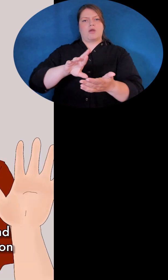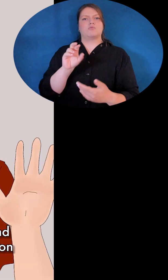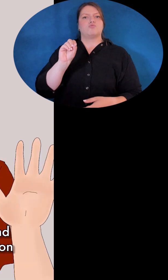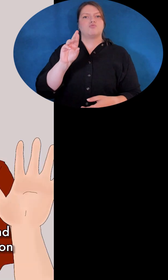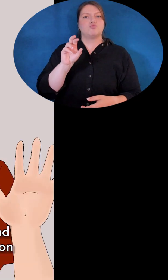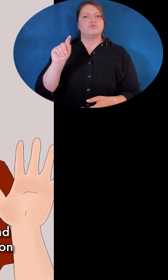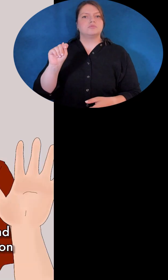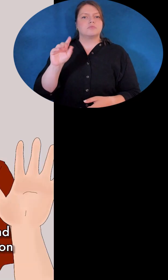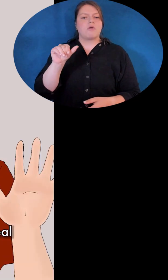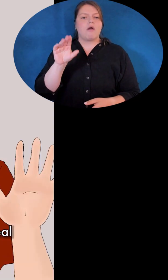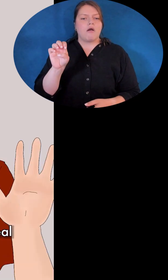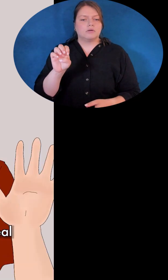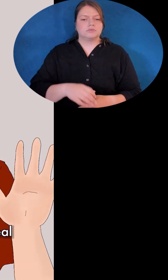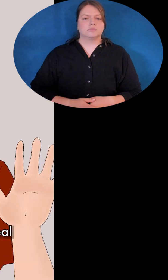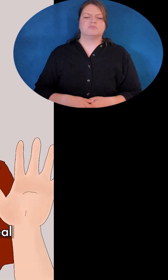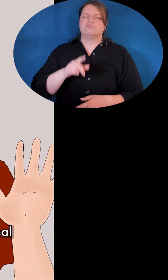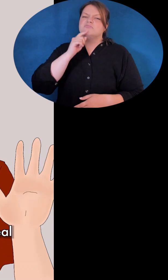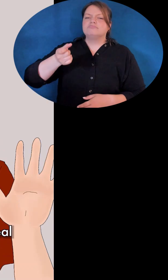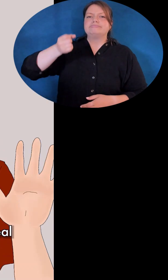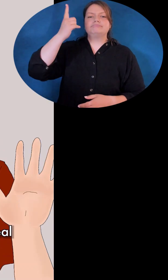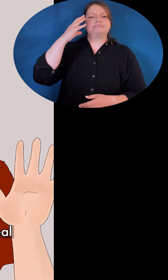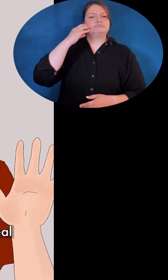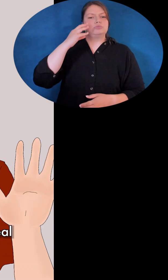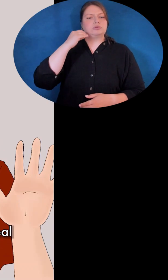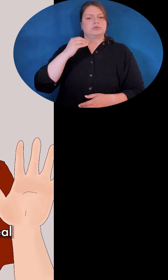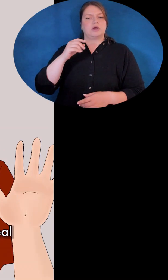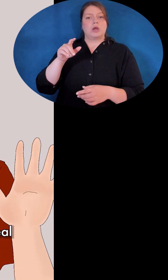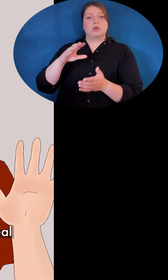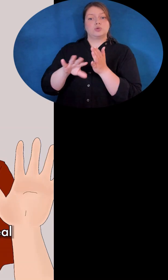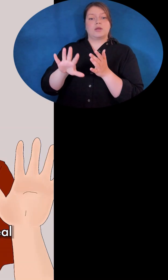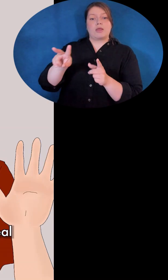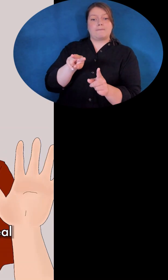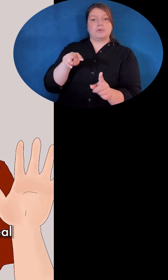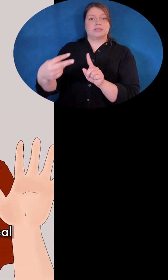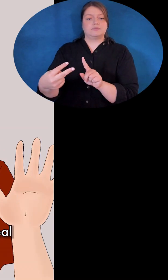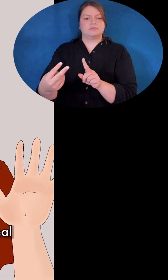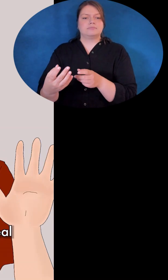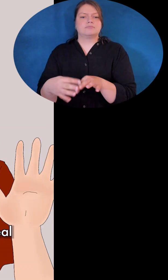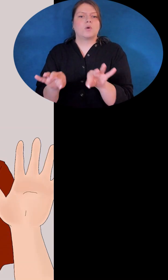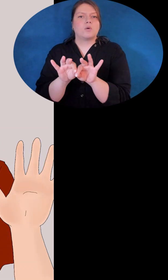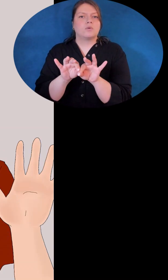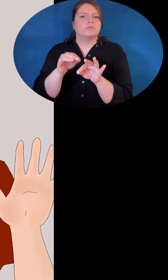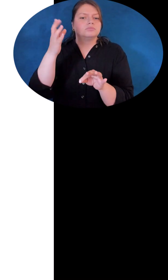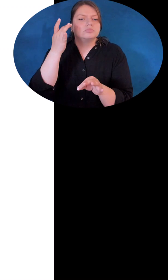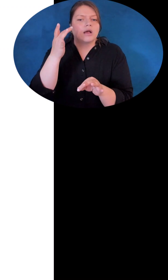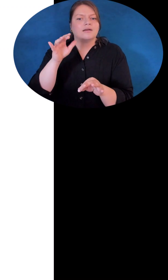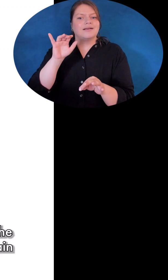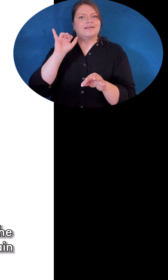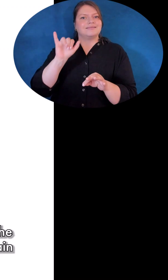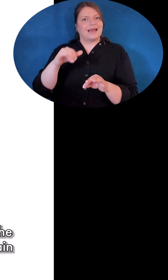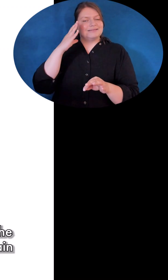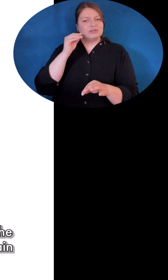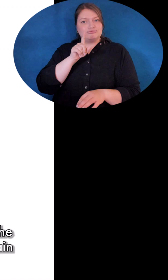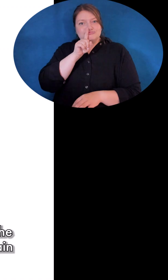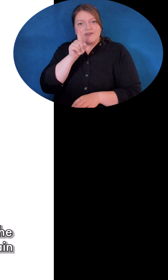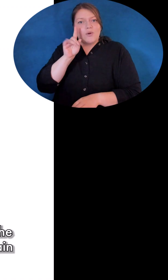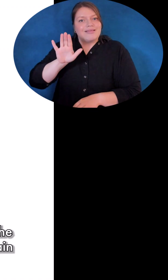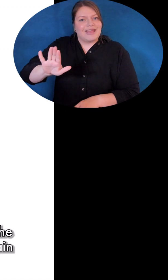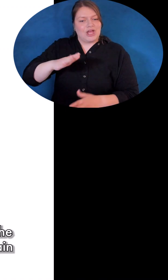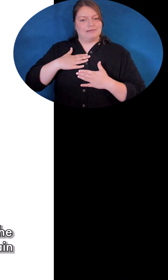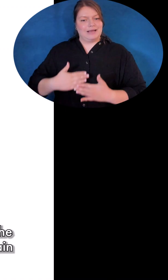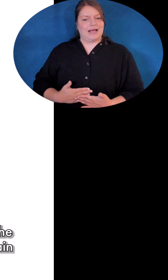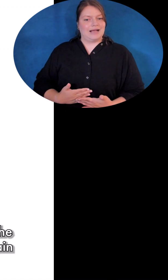perception is also important because the experience is very real to their body and cannot be dismissed. Let's go back to